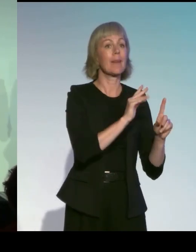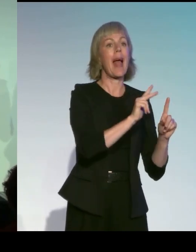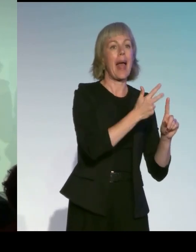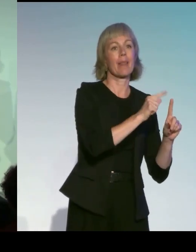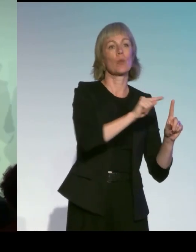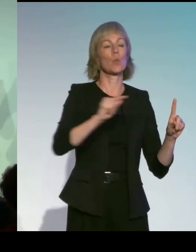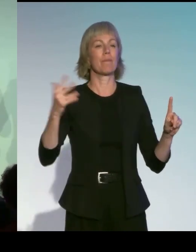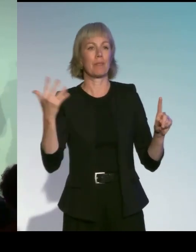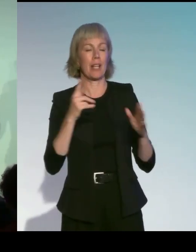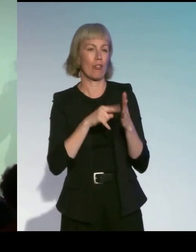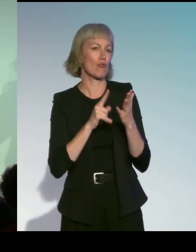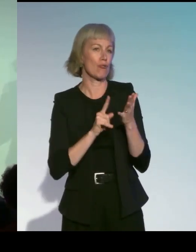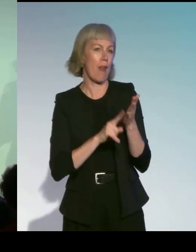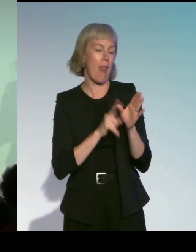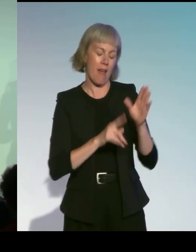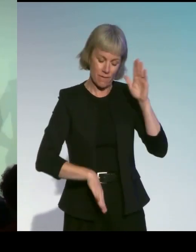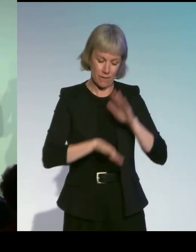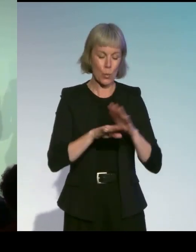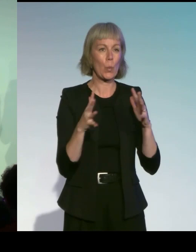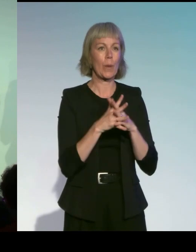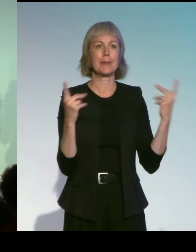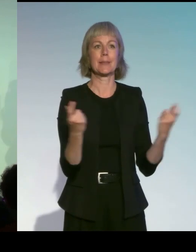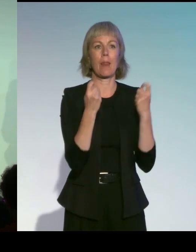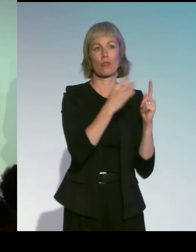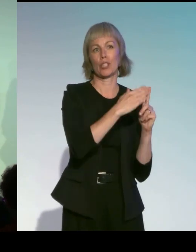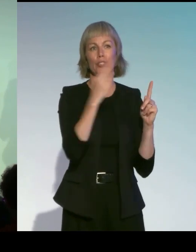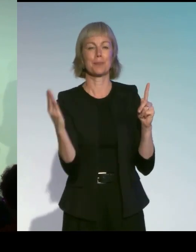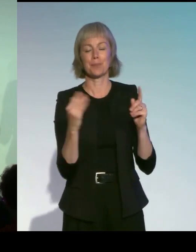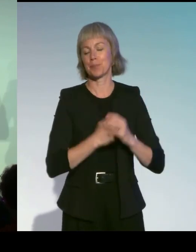15th. It's a whole week of celebration. So.